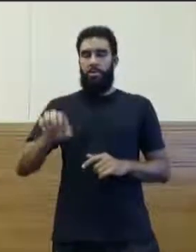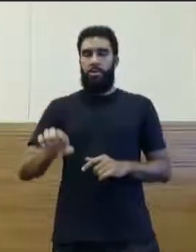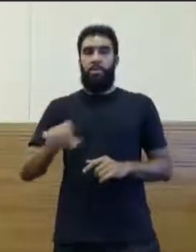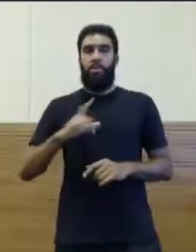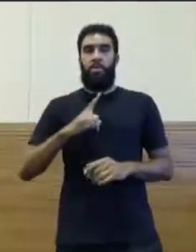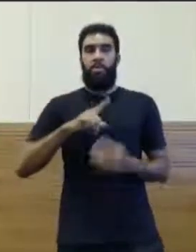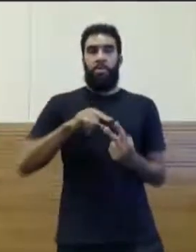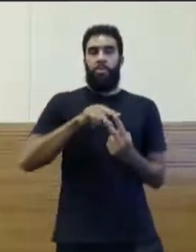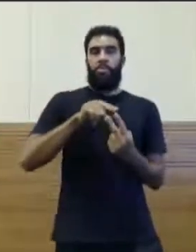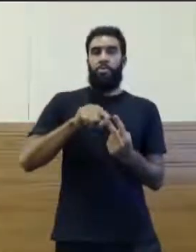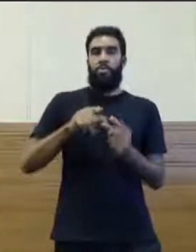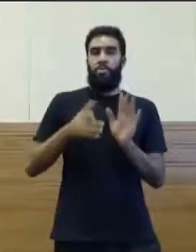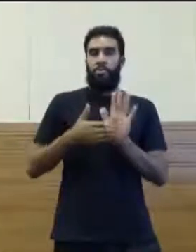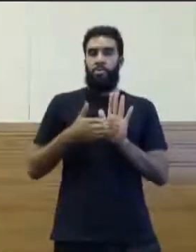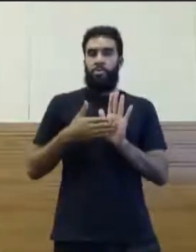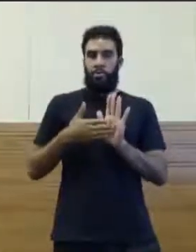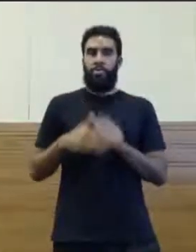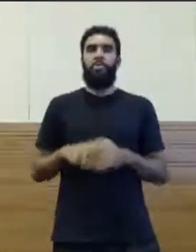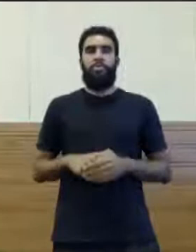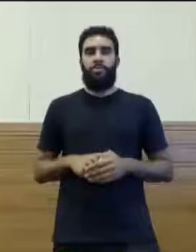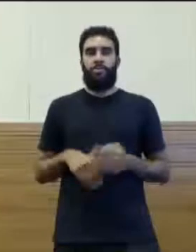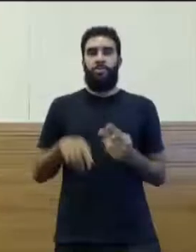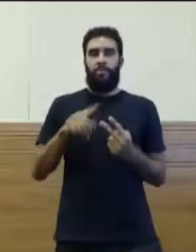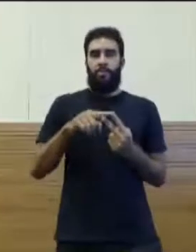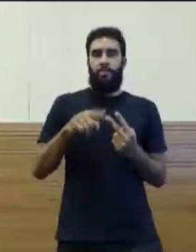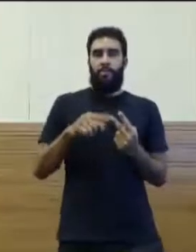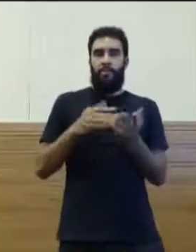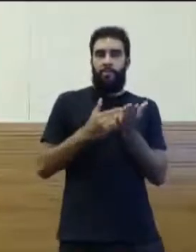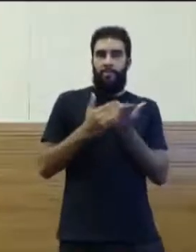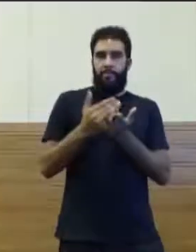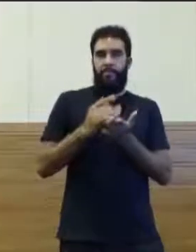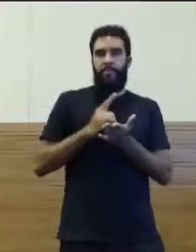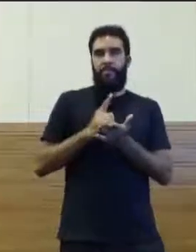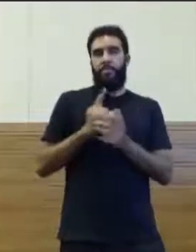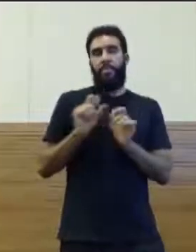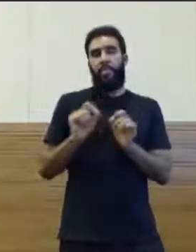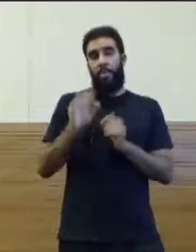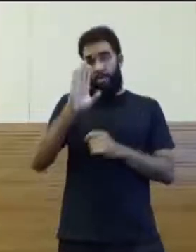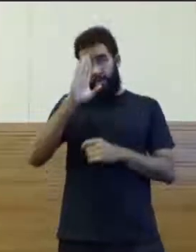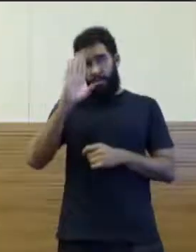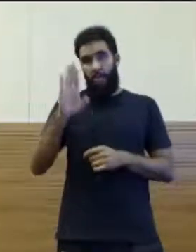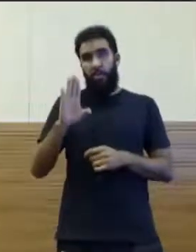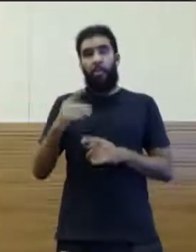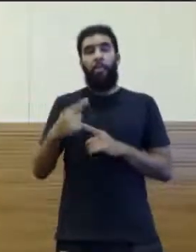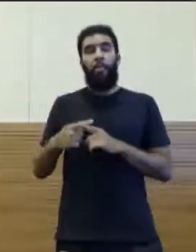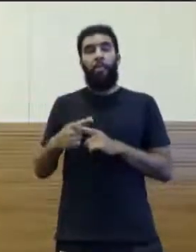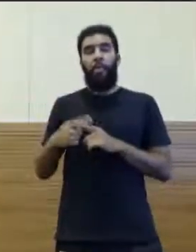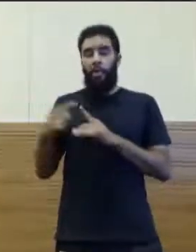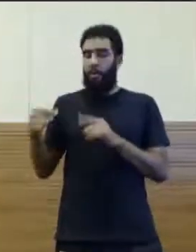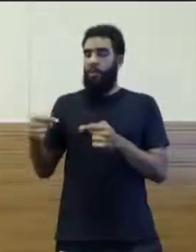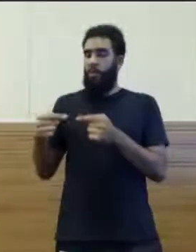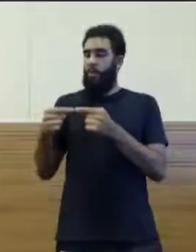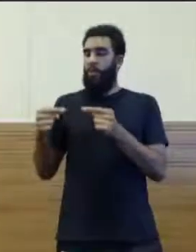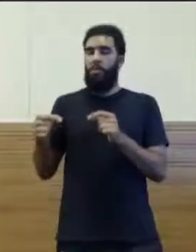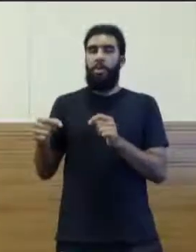With these proposals and seeing the initial